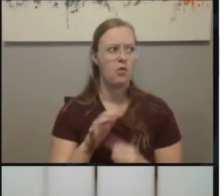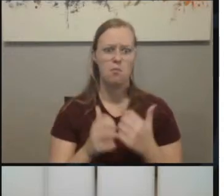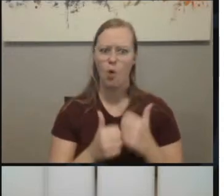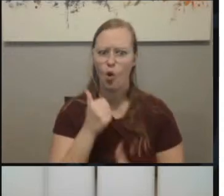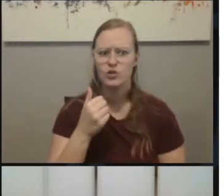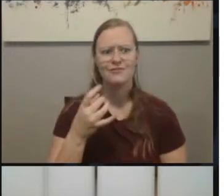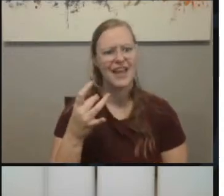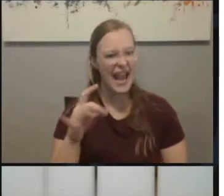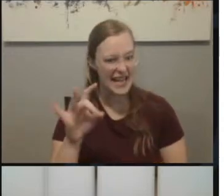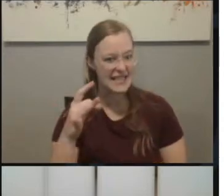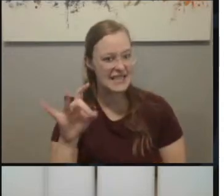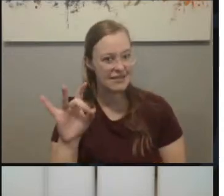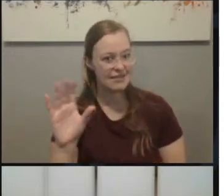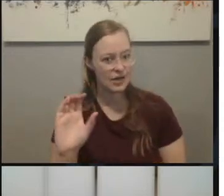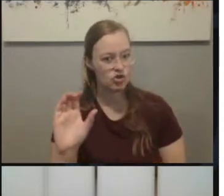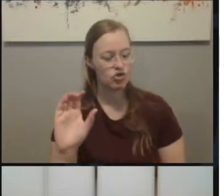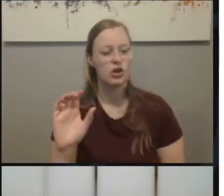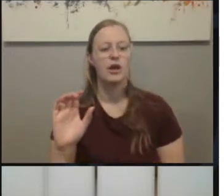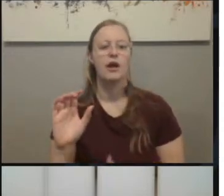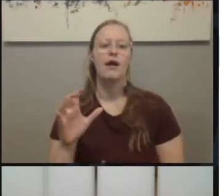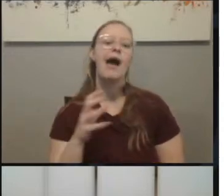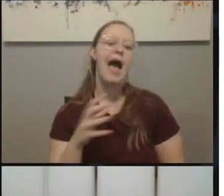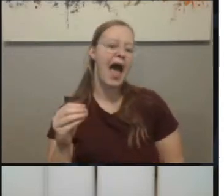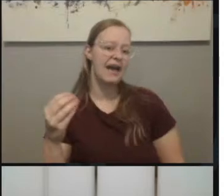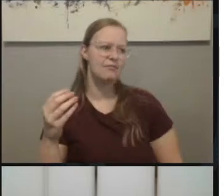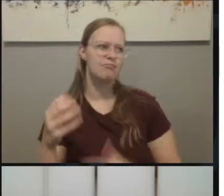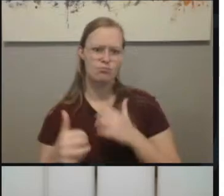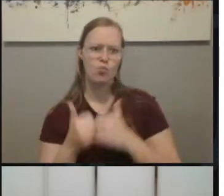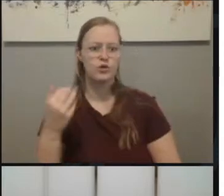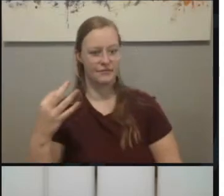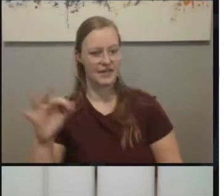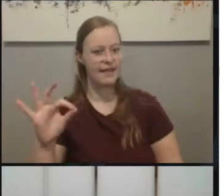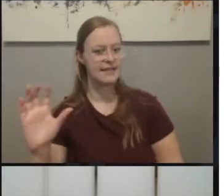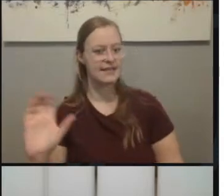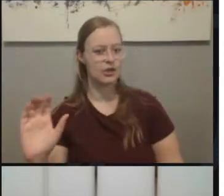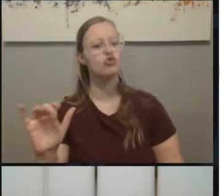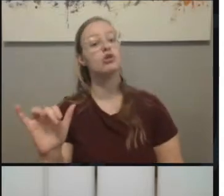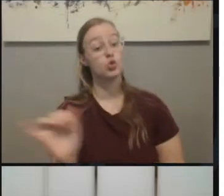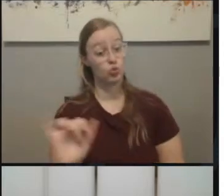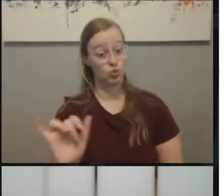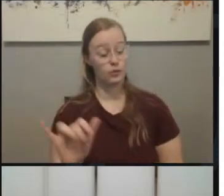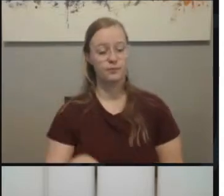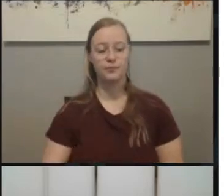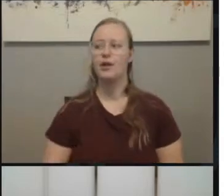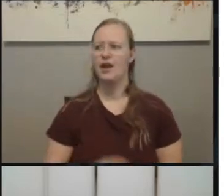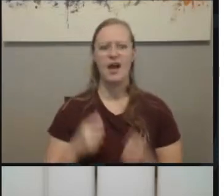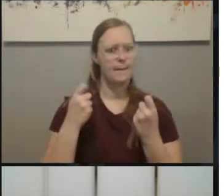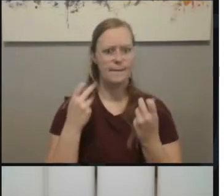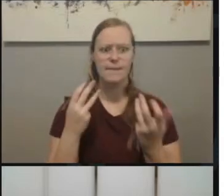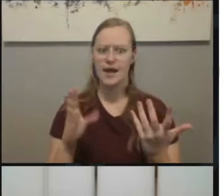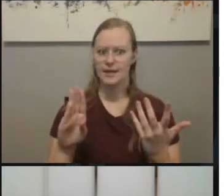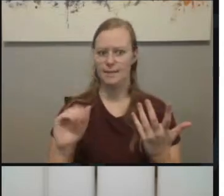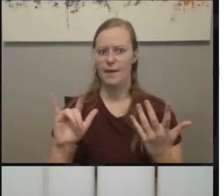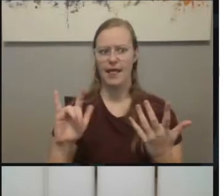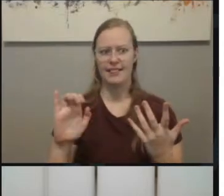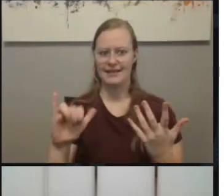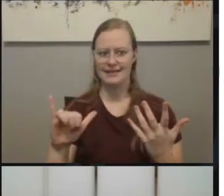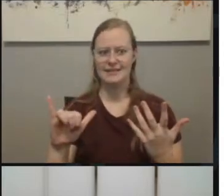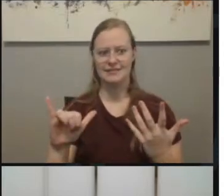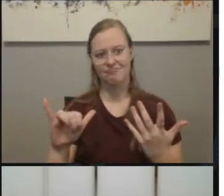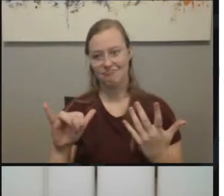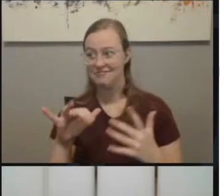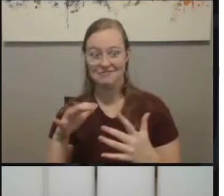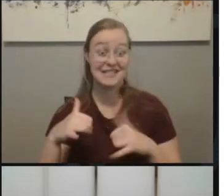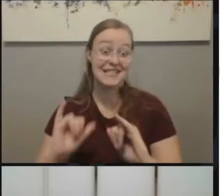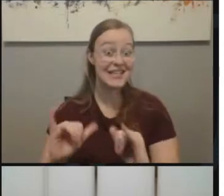18th century, and then well into the 19th century as well. In fact, there are many, many Baileys still living in